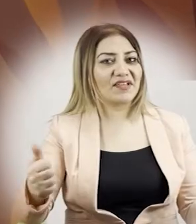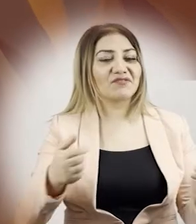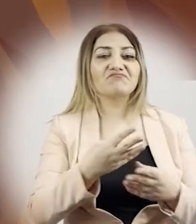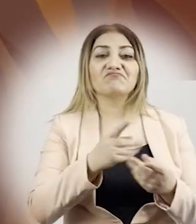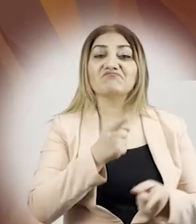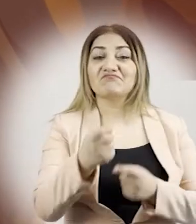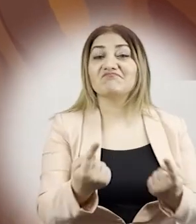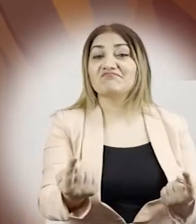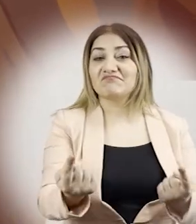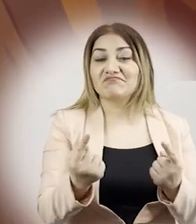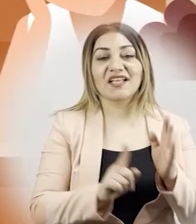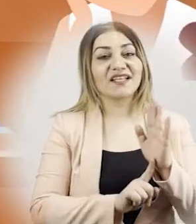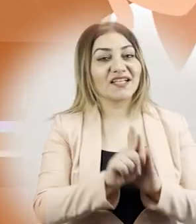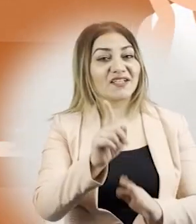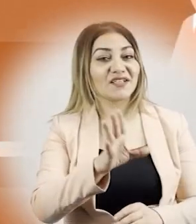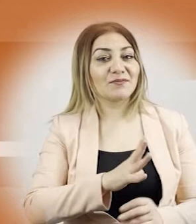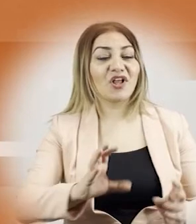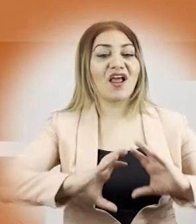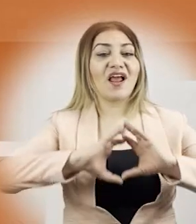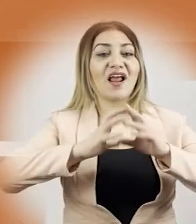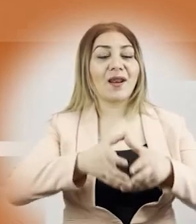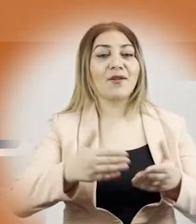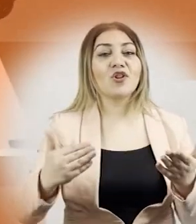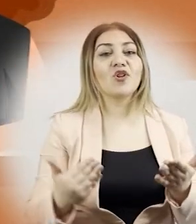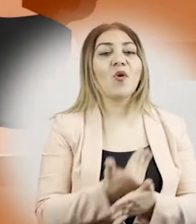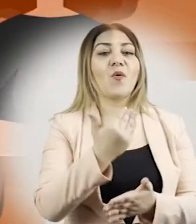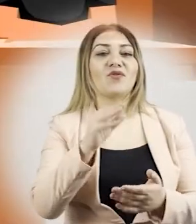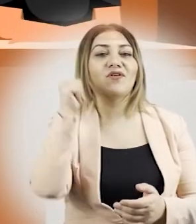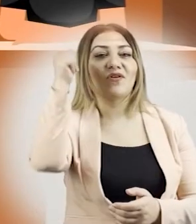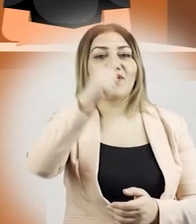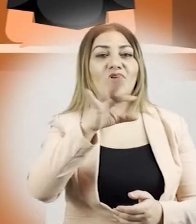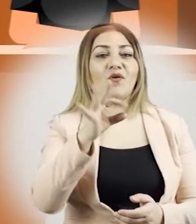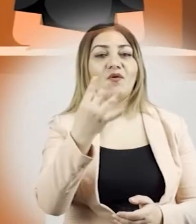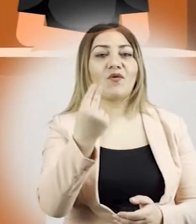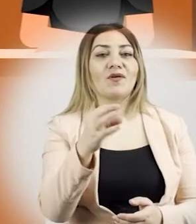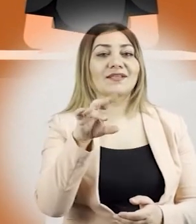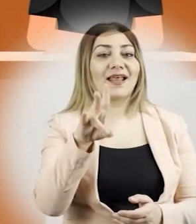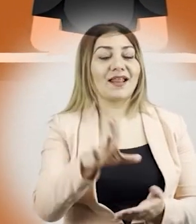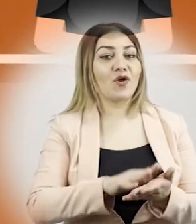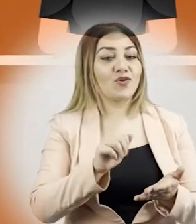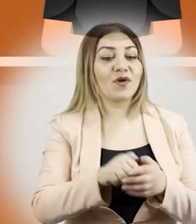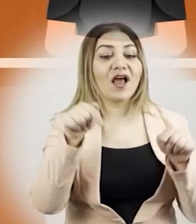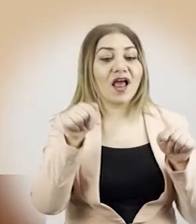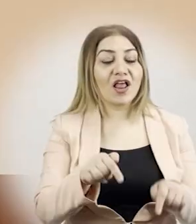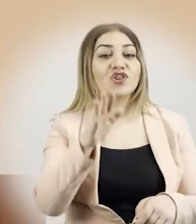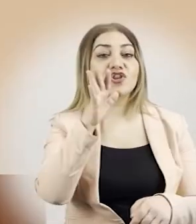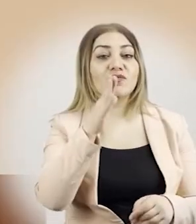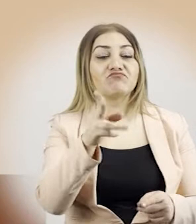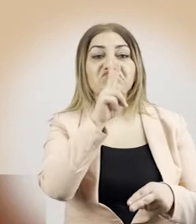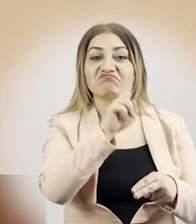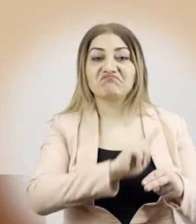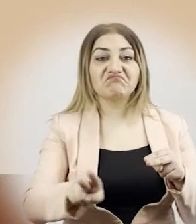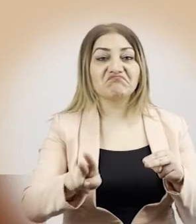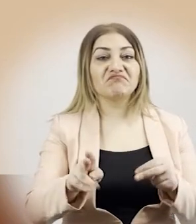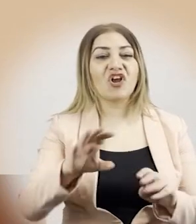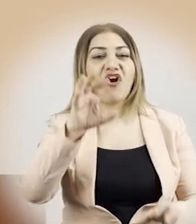new geological age called the Holocene. Now, this is the period where the cave bears and the mammoths became